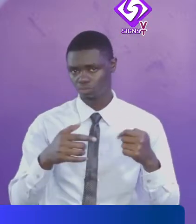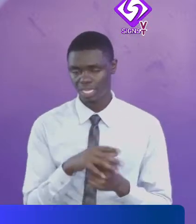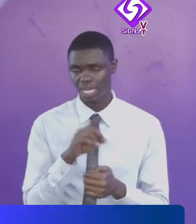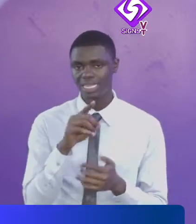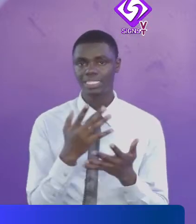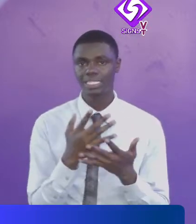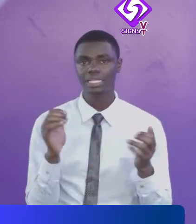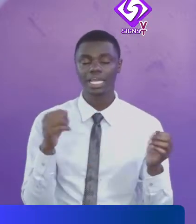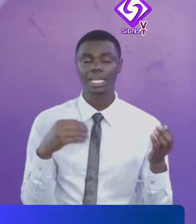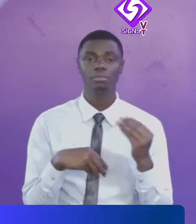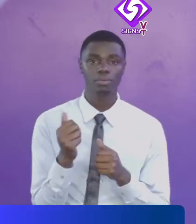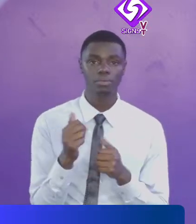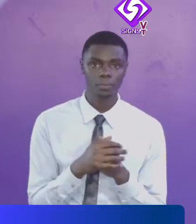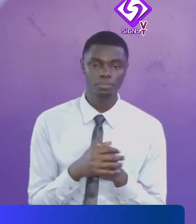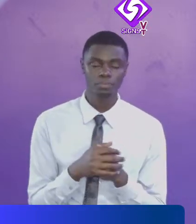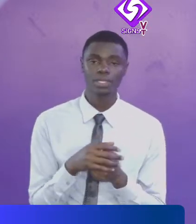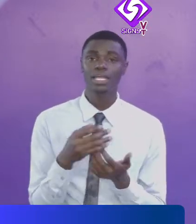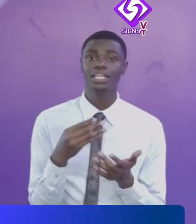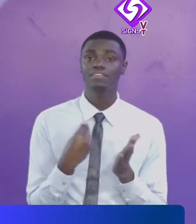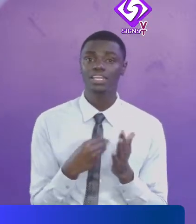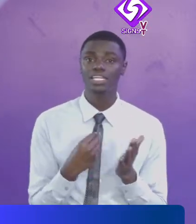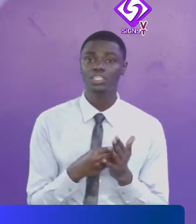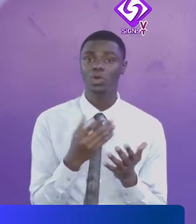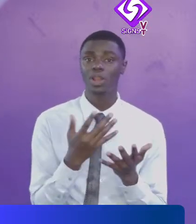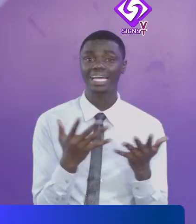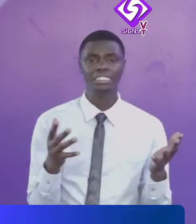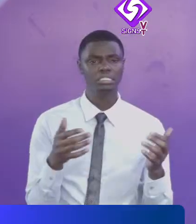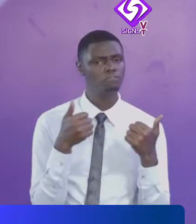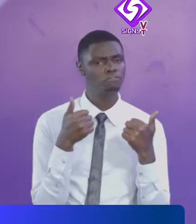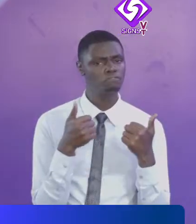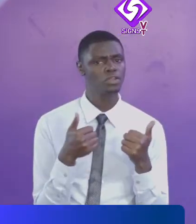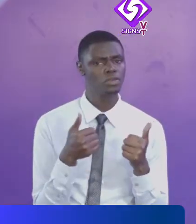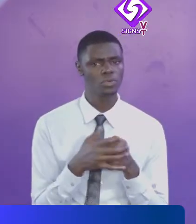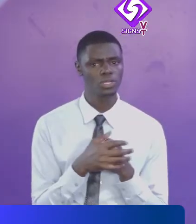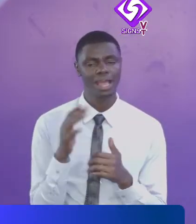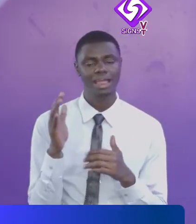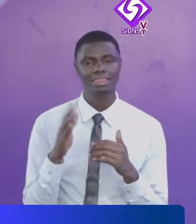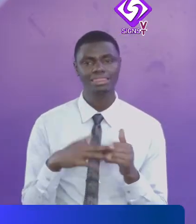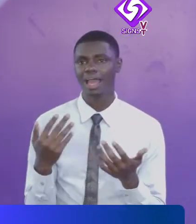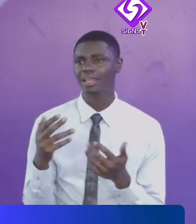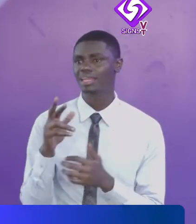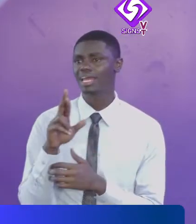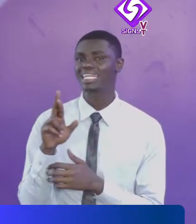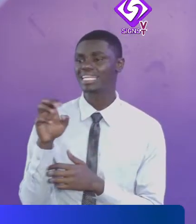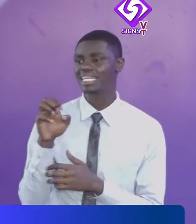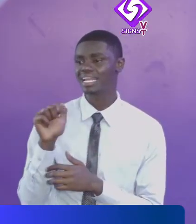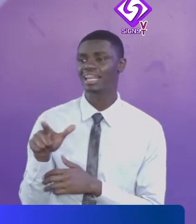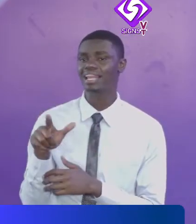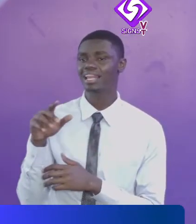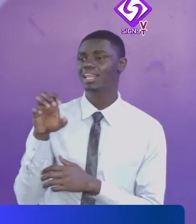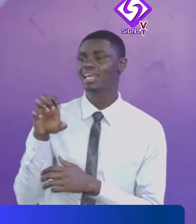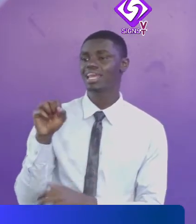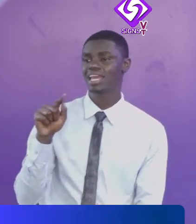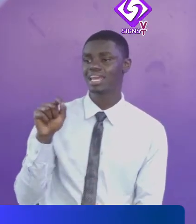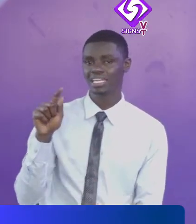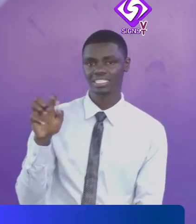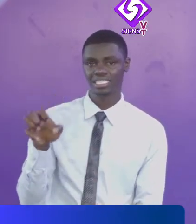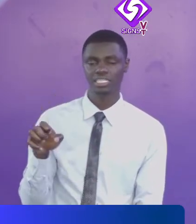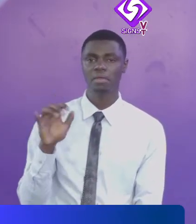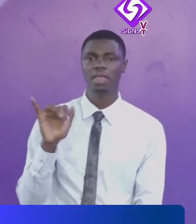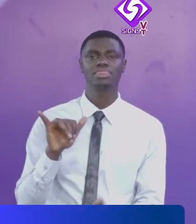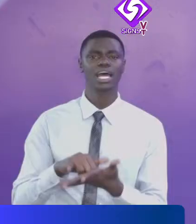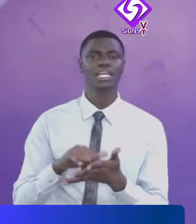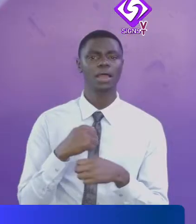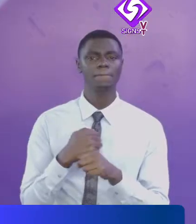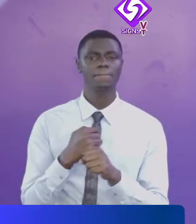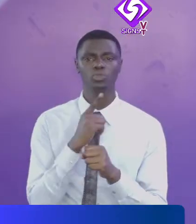be sold. The beauty with financial assets is that they're very liquid, unlike real estate or real assets. So that ensures that as you work